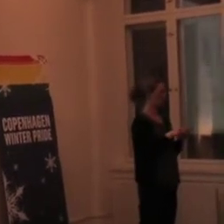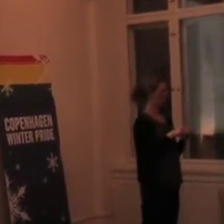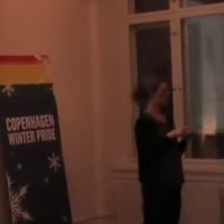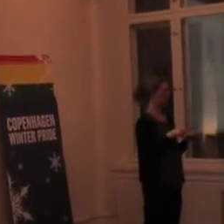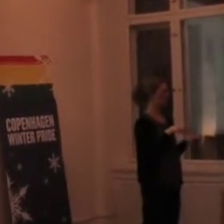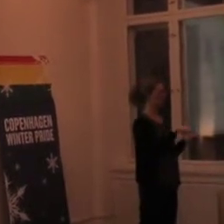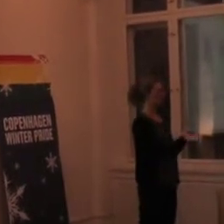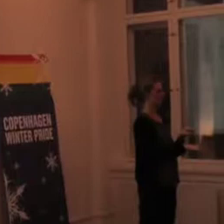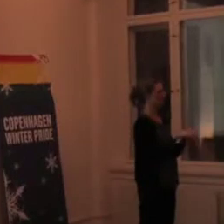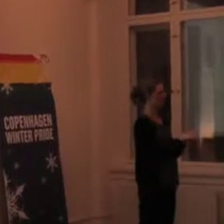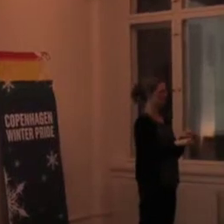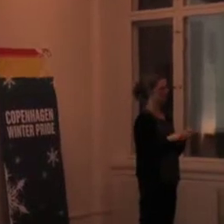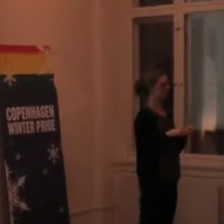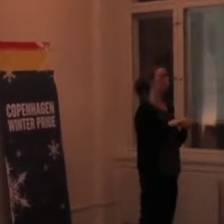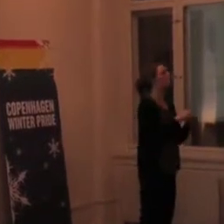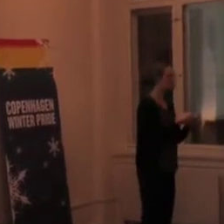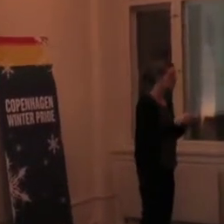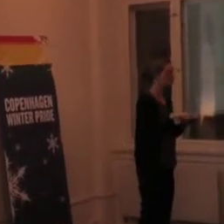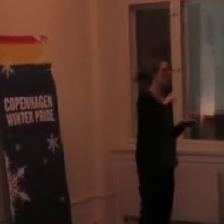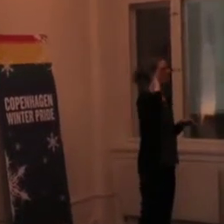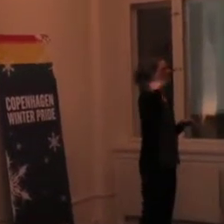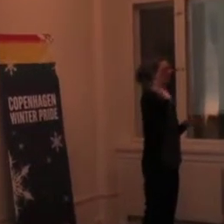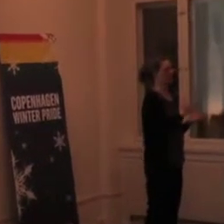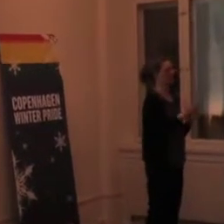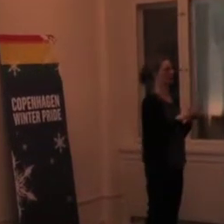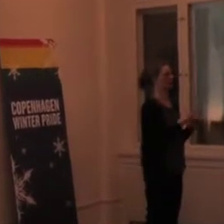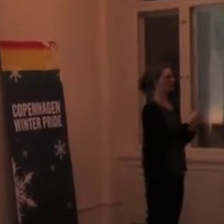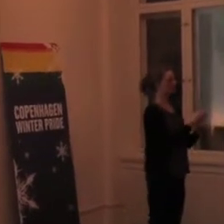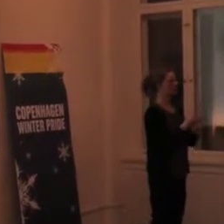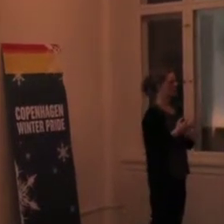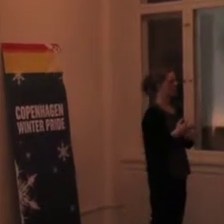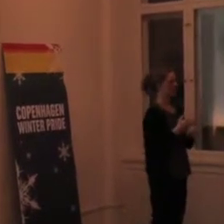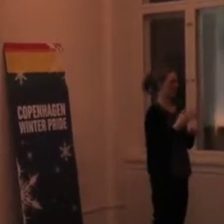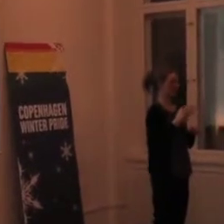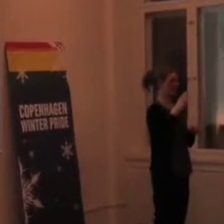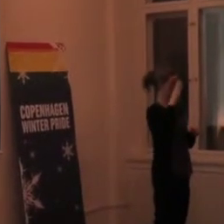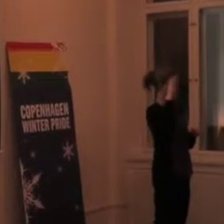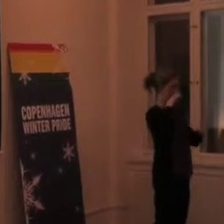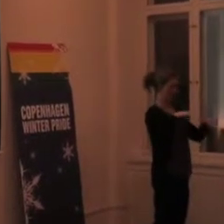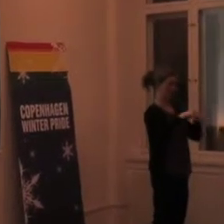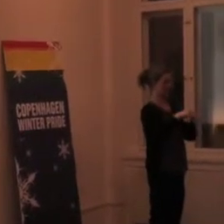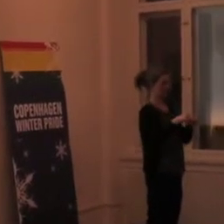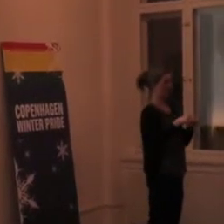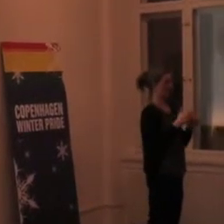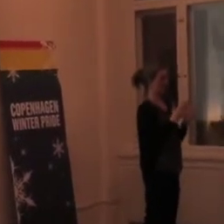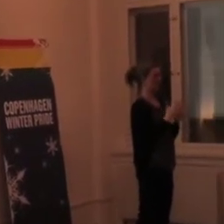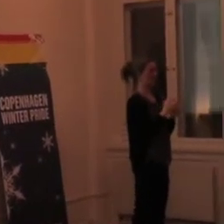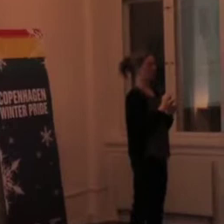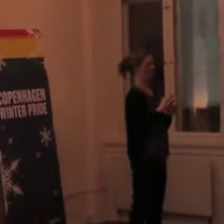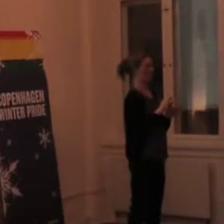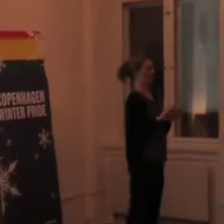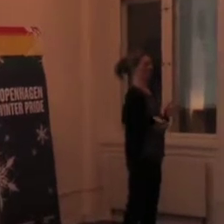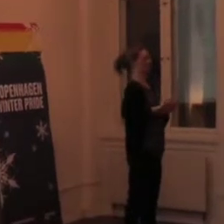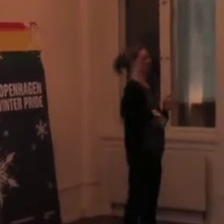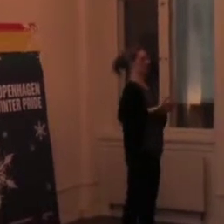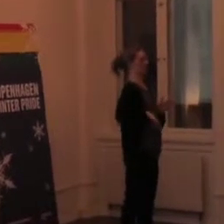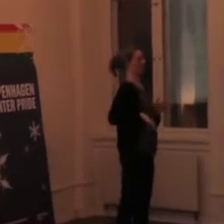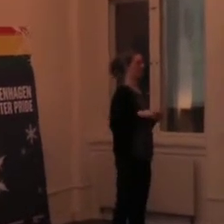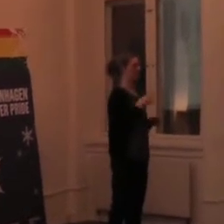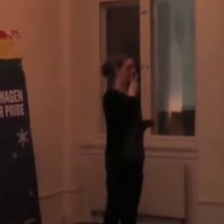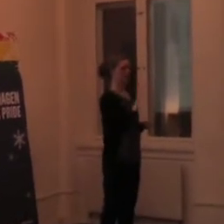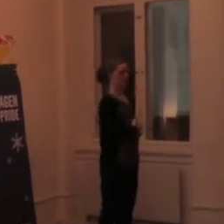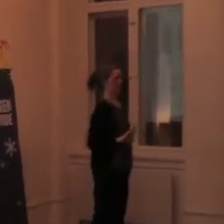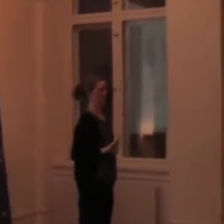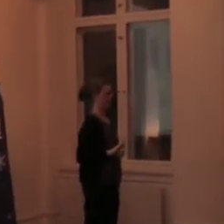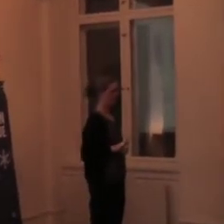and how the Iraqi government is overlooking everything that is happening. The simplest thing is